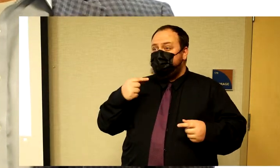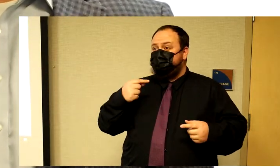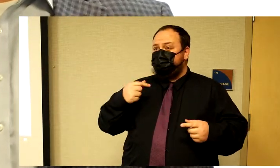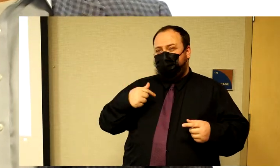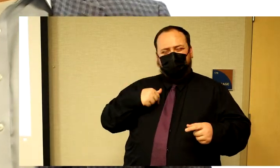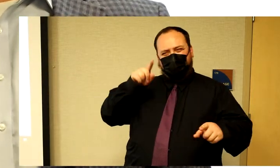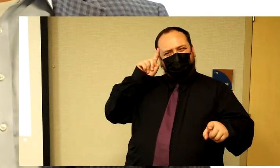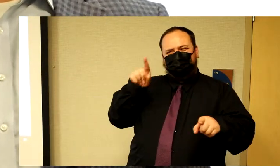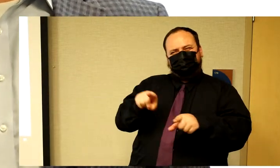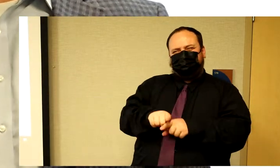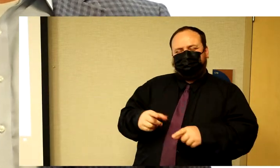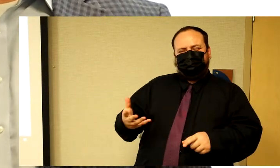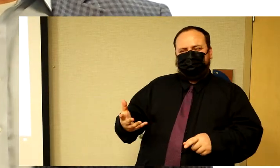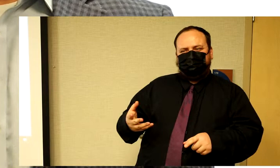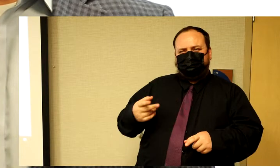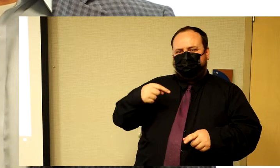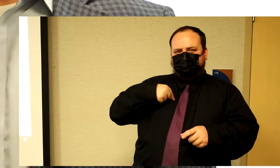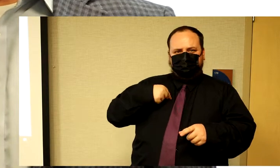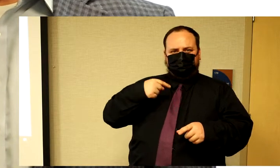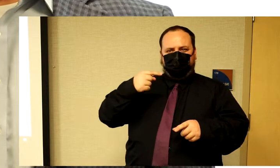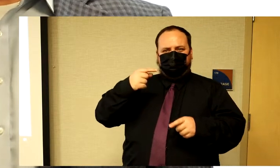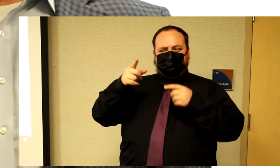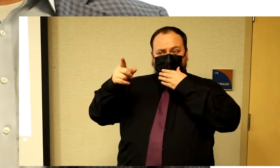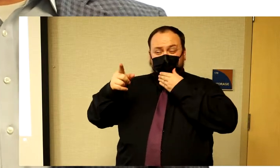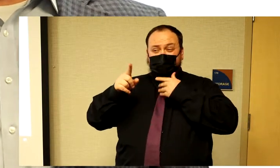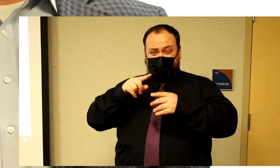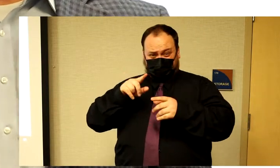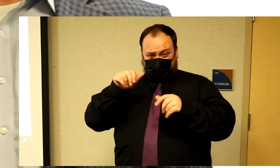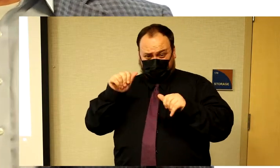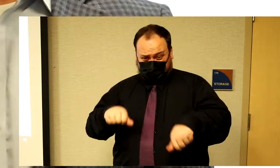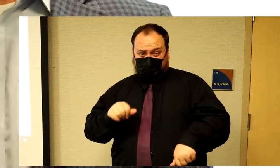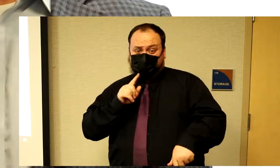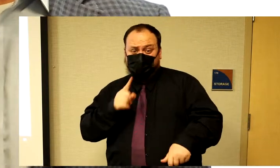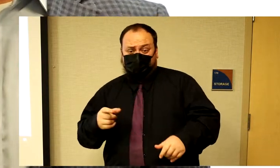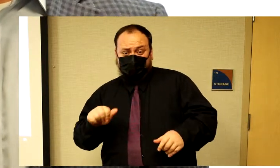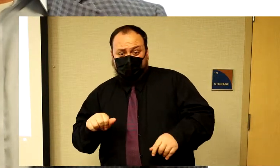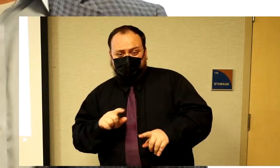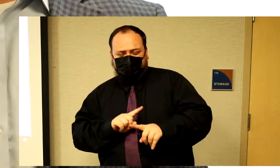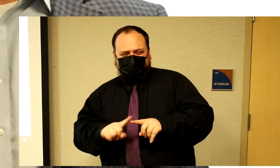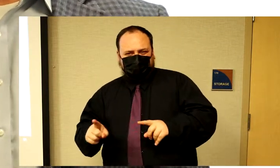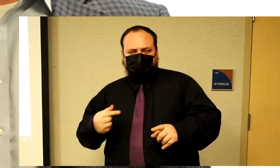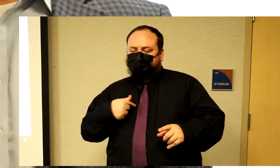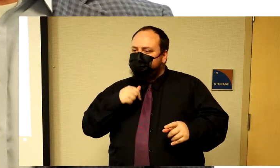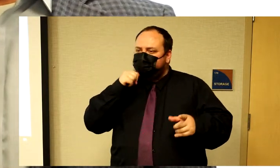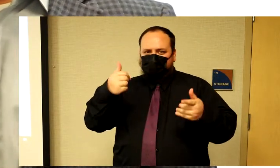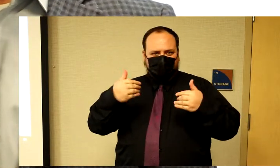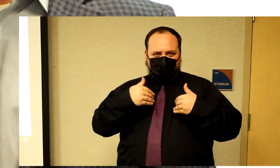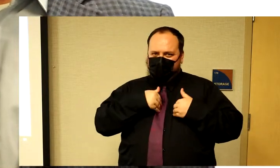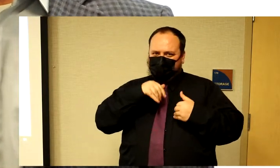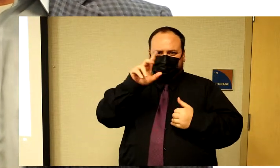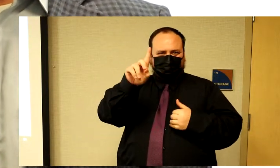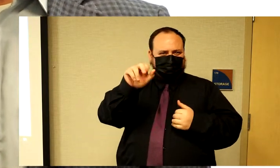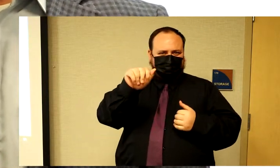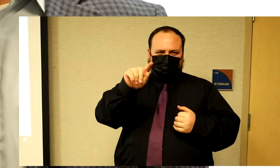be true, but we don't know what that threshold is because we don't have the data to be able to determine that if that's true in the